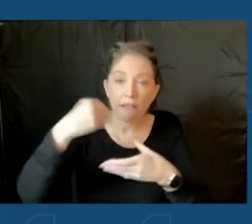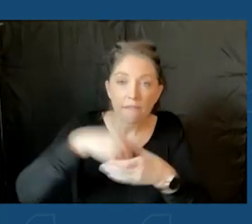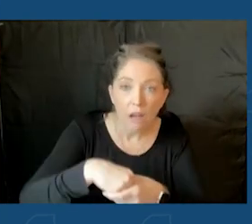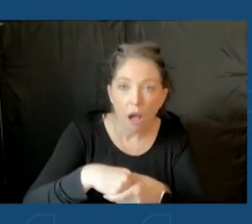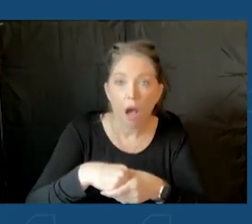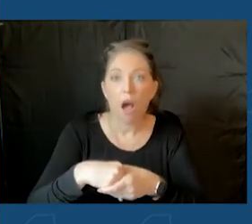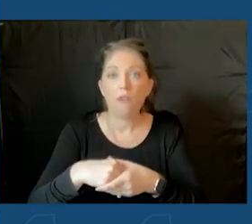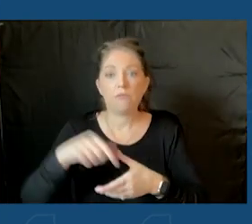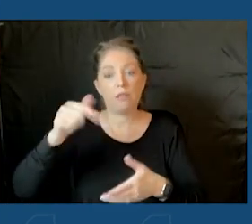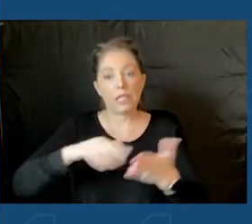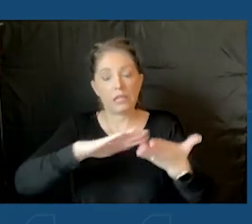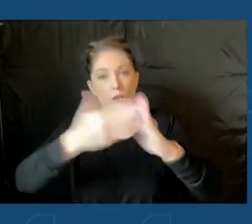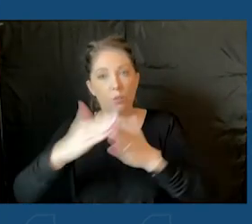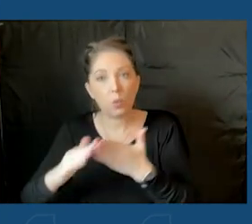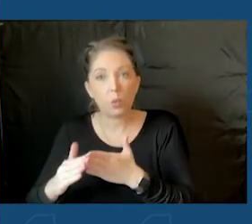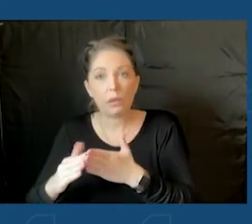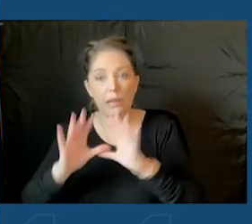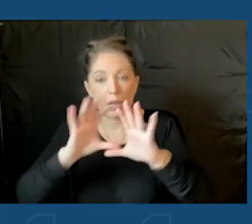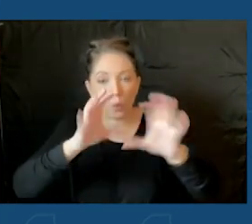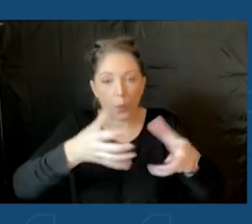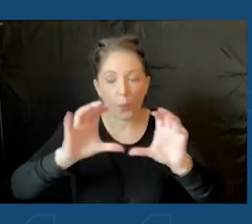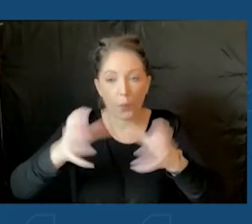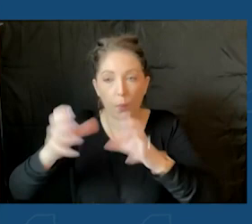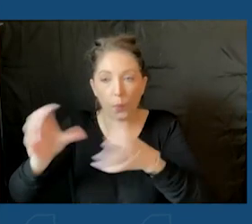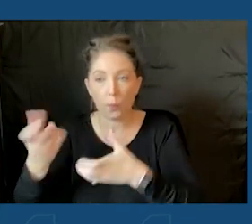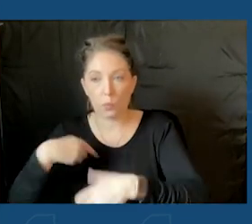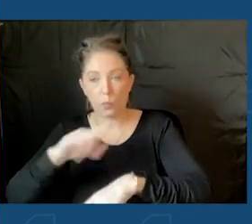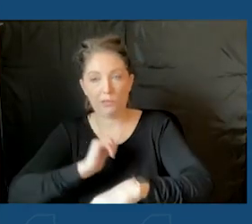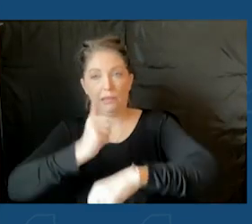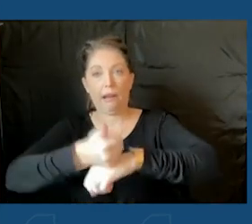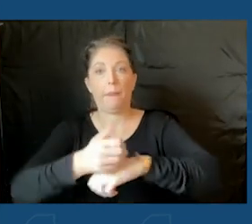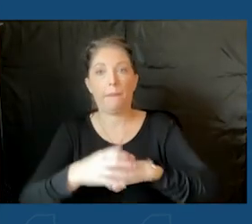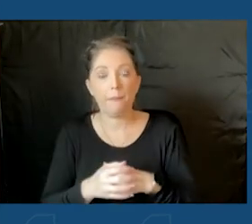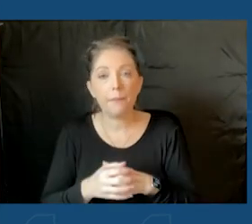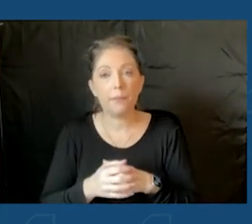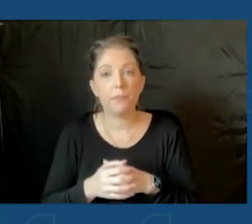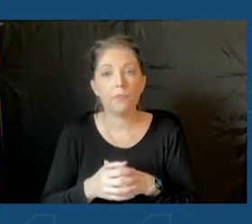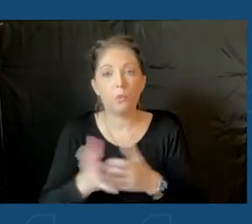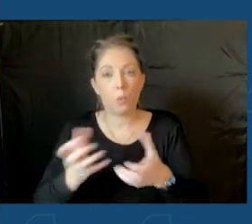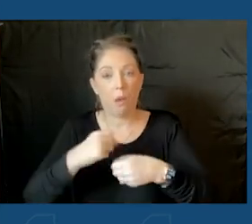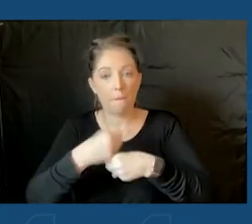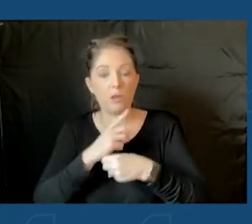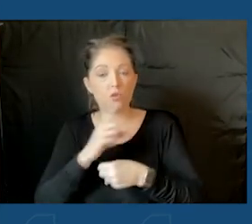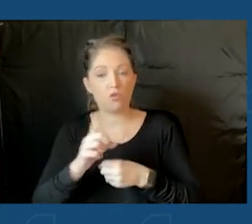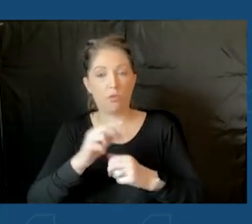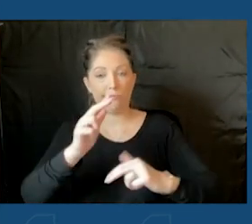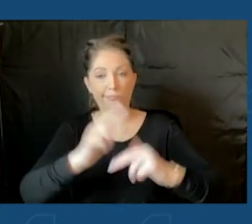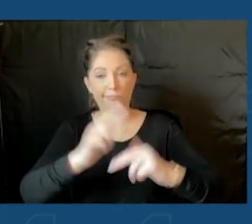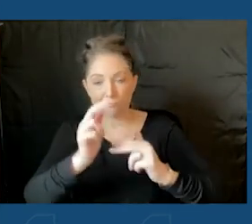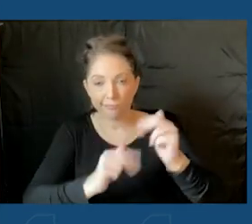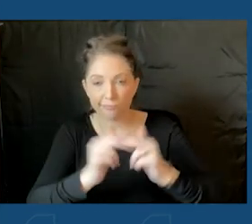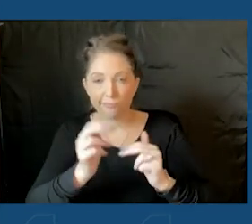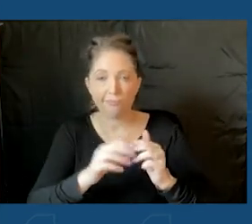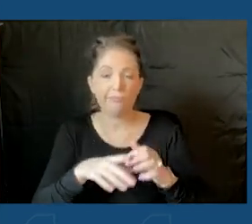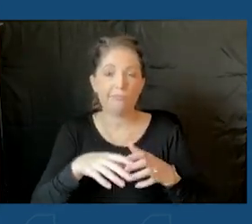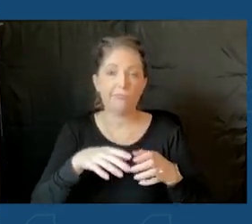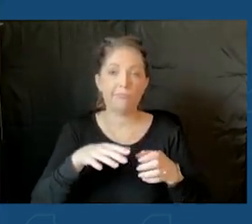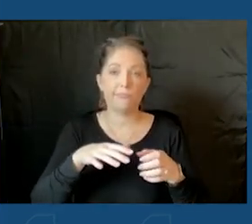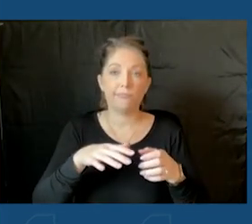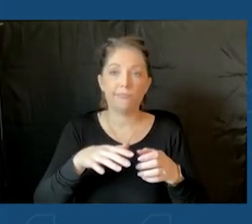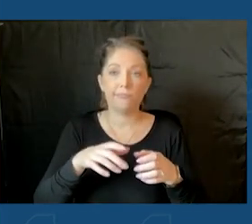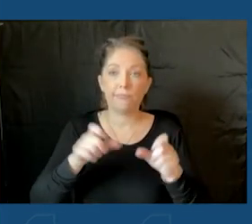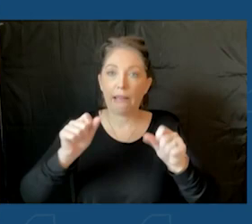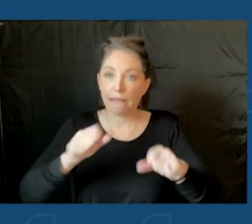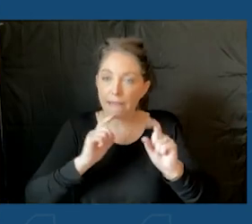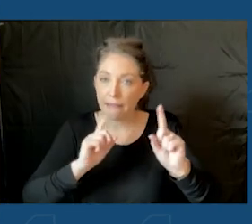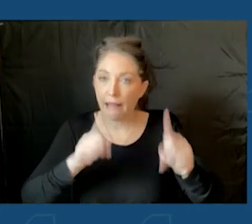community groups that we put together to make sure that we have a development and it's answerable to